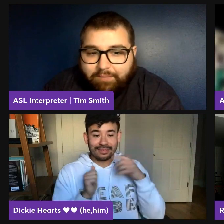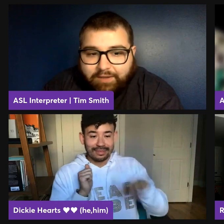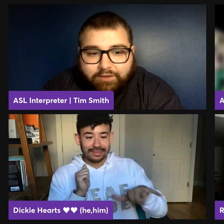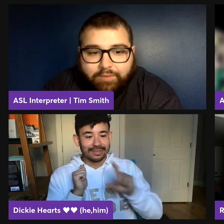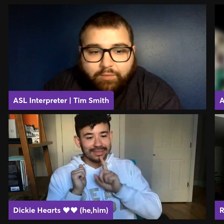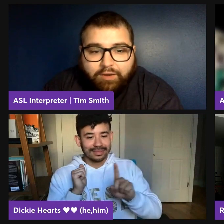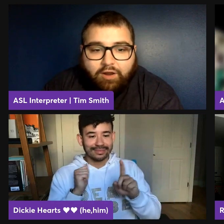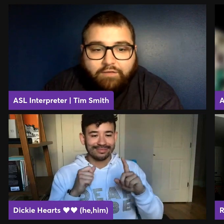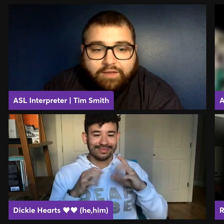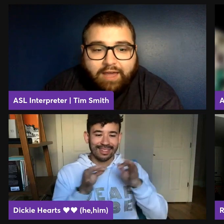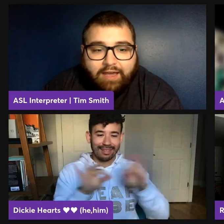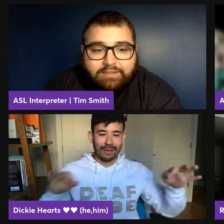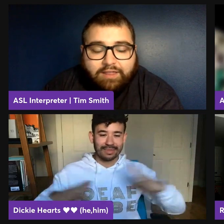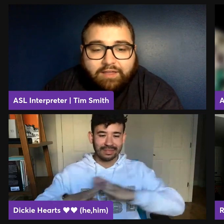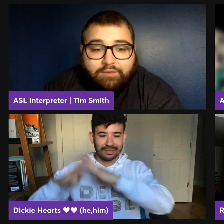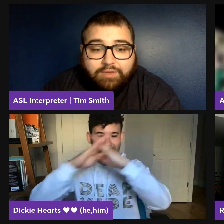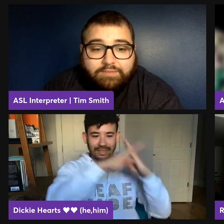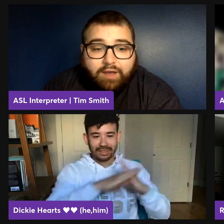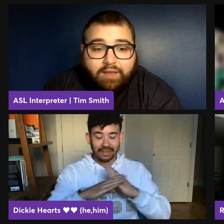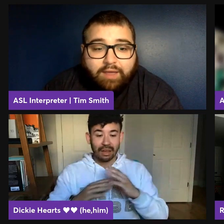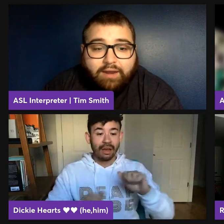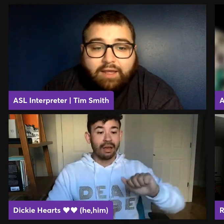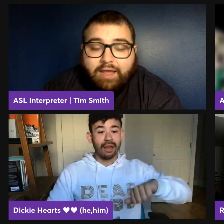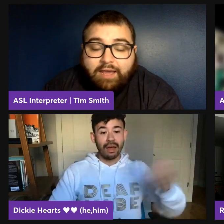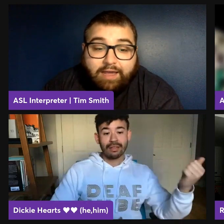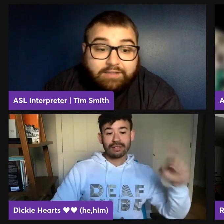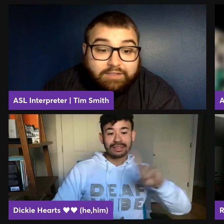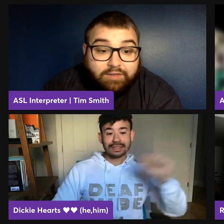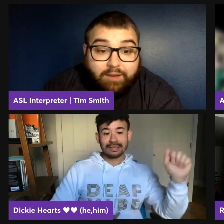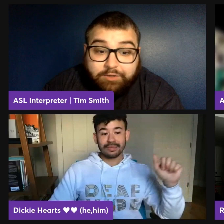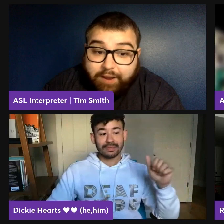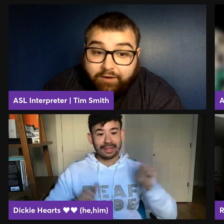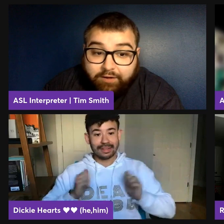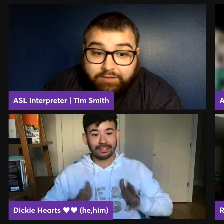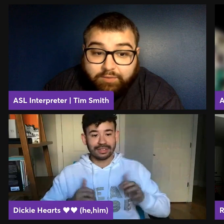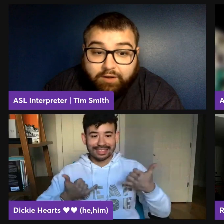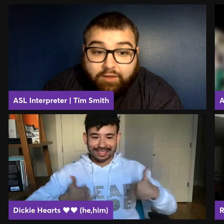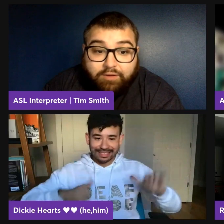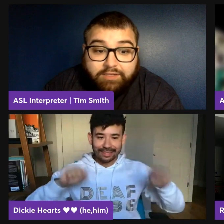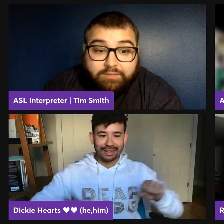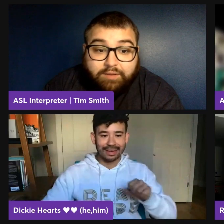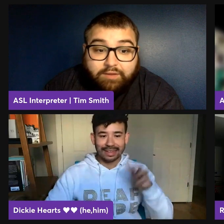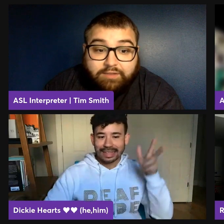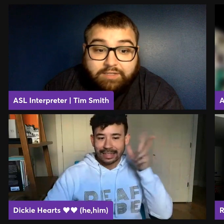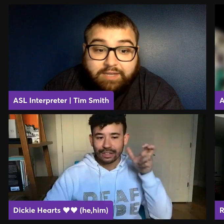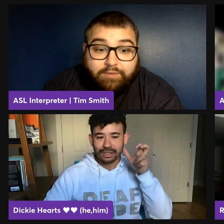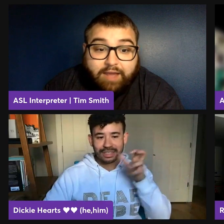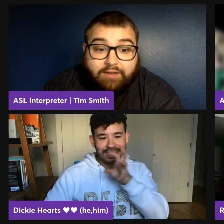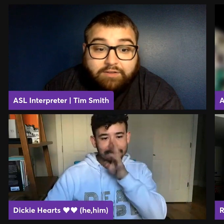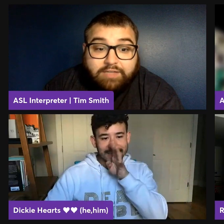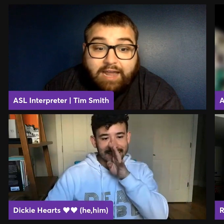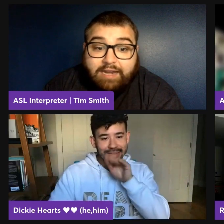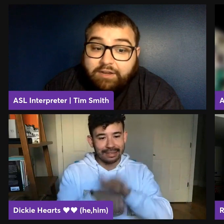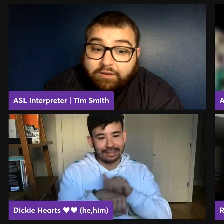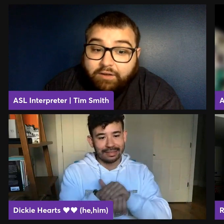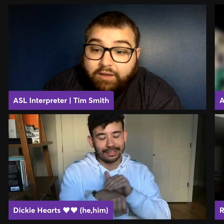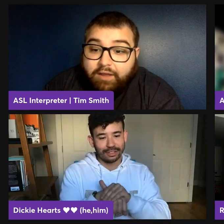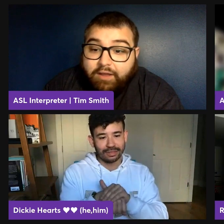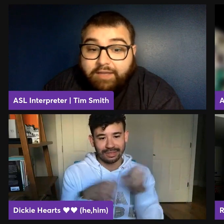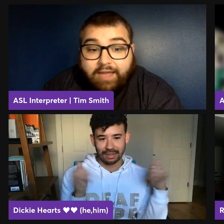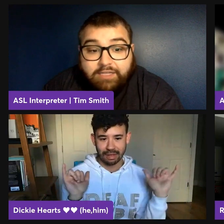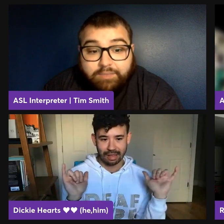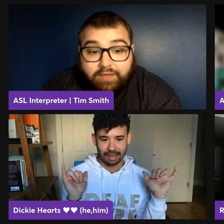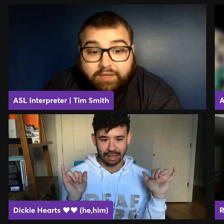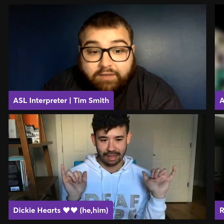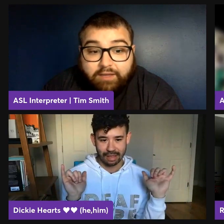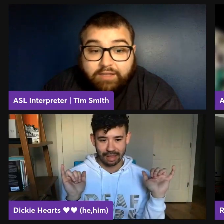lost in that mix a little bit. We're not often cast. And I think the reason behind that is the language barriers, where other disabled actors can hear.